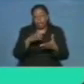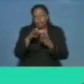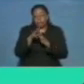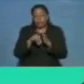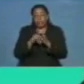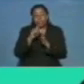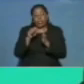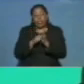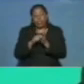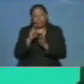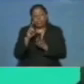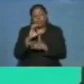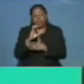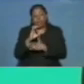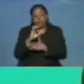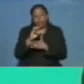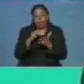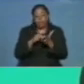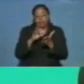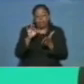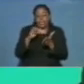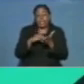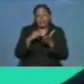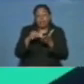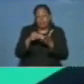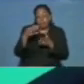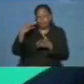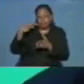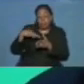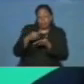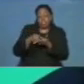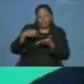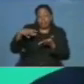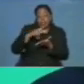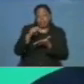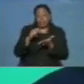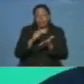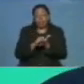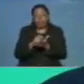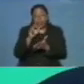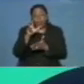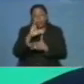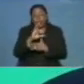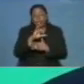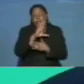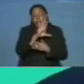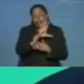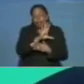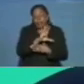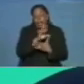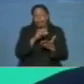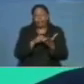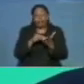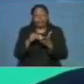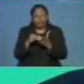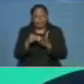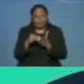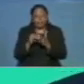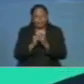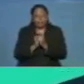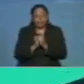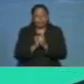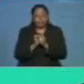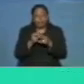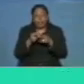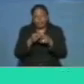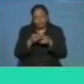around $280 million, while benefits expenditures totaled $355 million, a shortfall